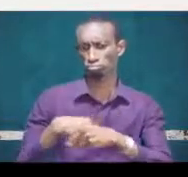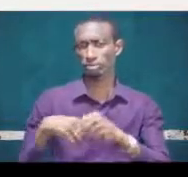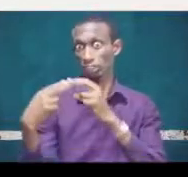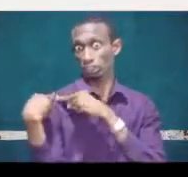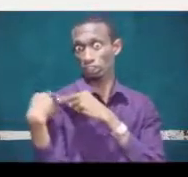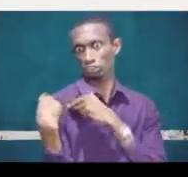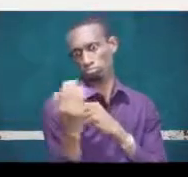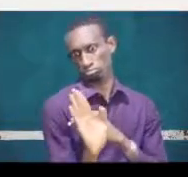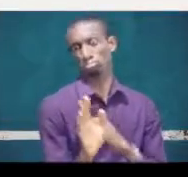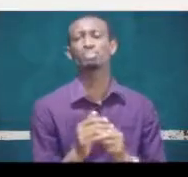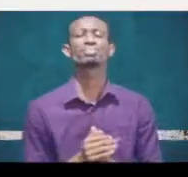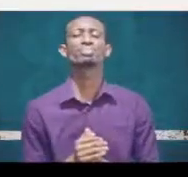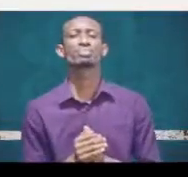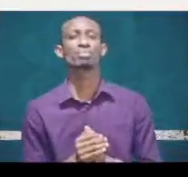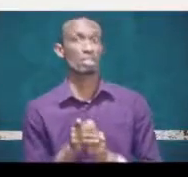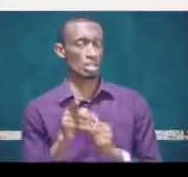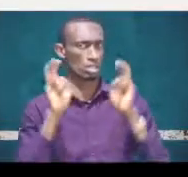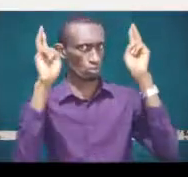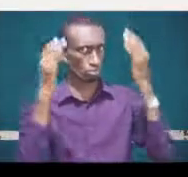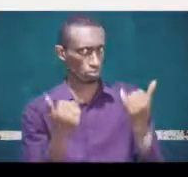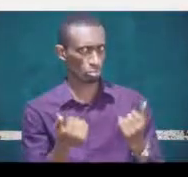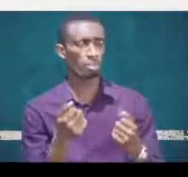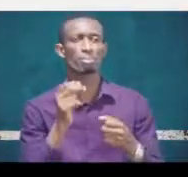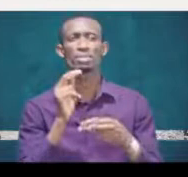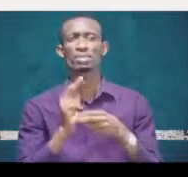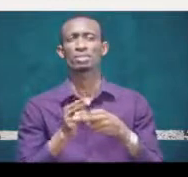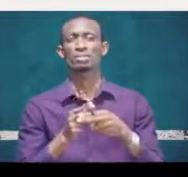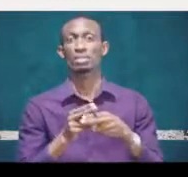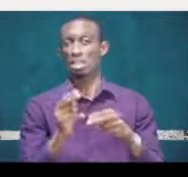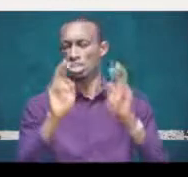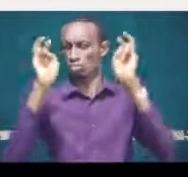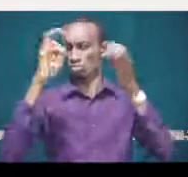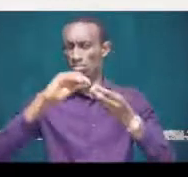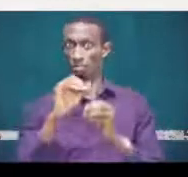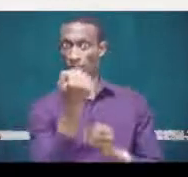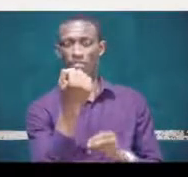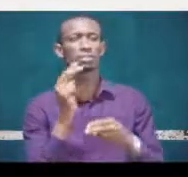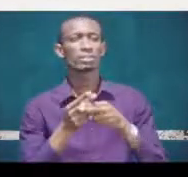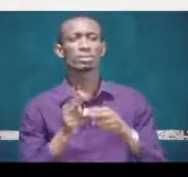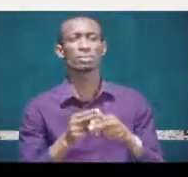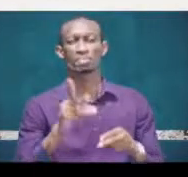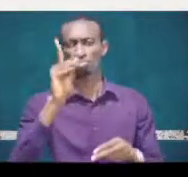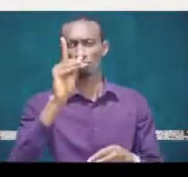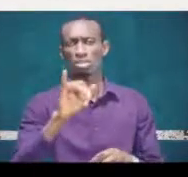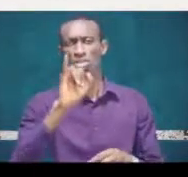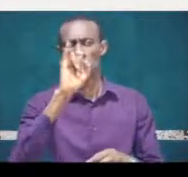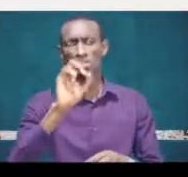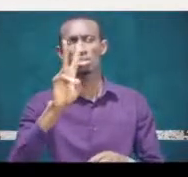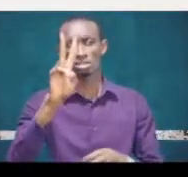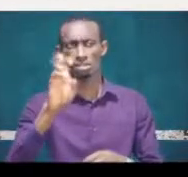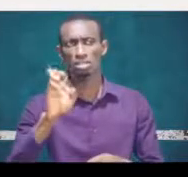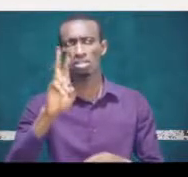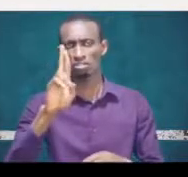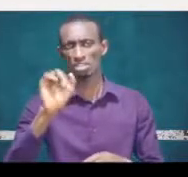Unit 5, which is Diversity of Specialized Tissues. And the lesson is